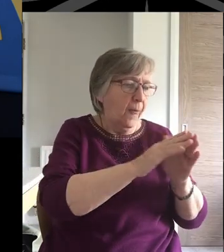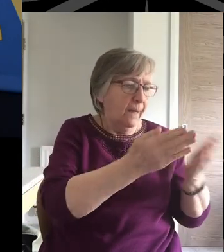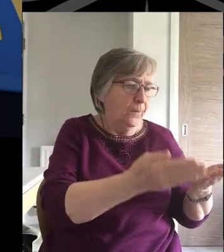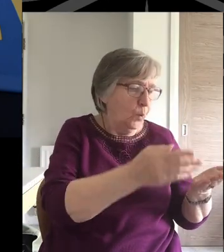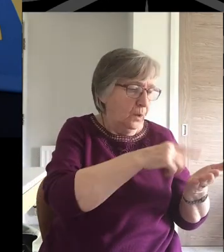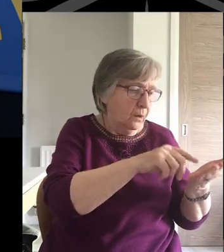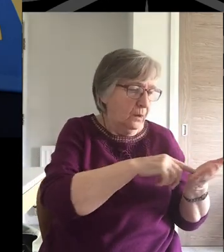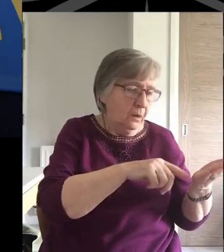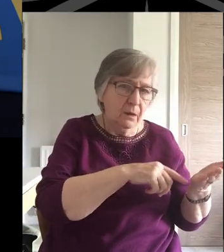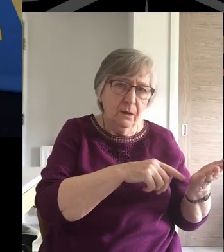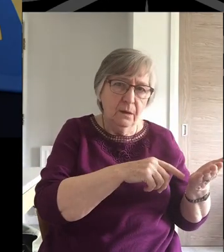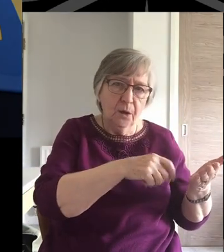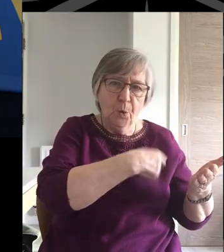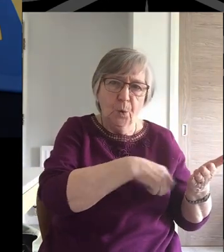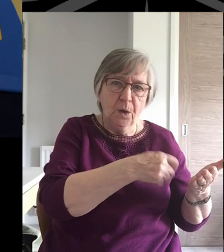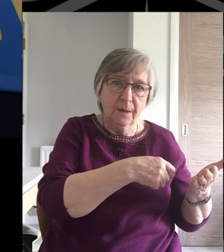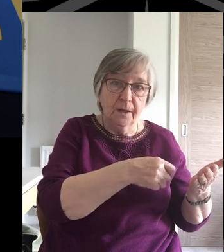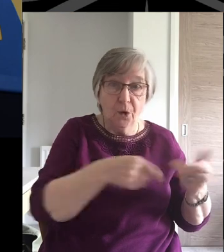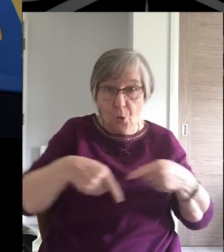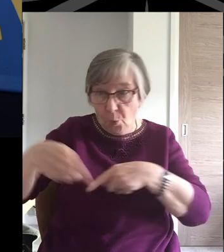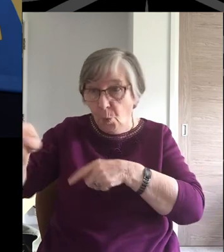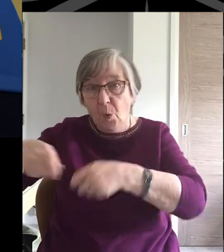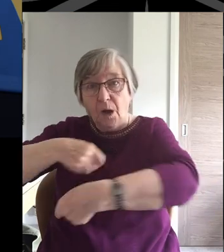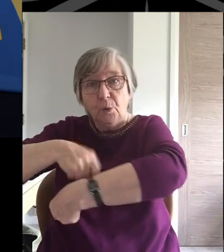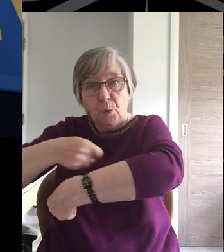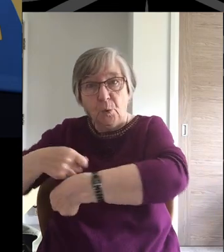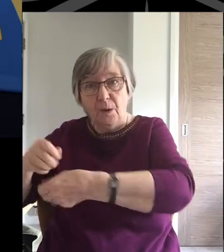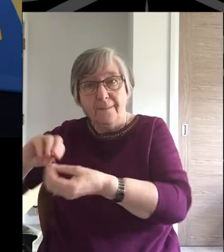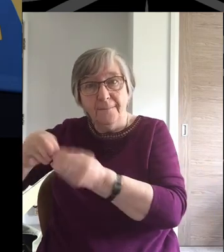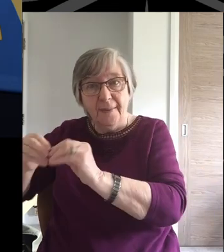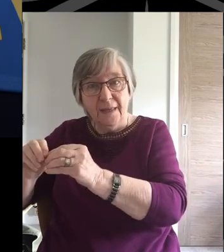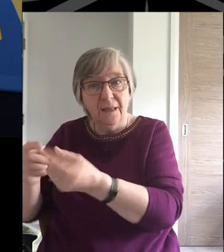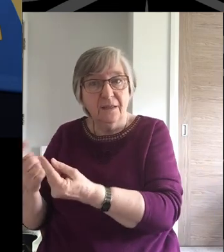and actually start making the stuff, doing it. And